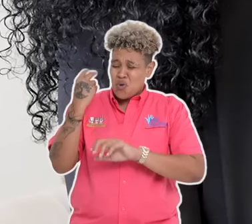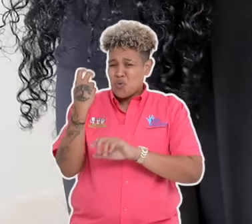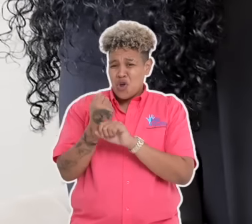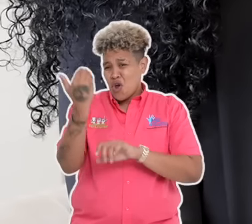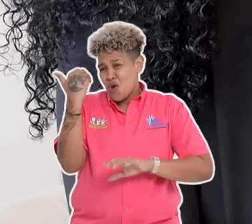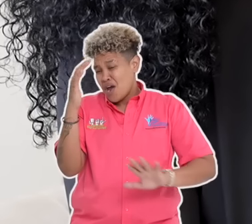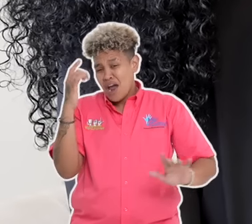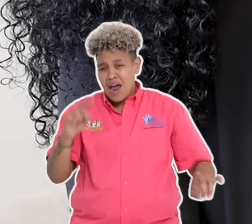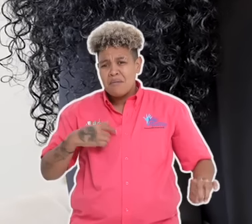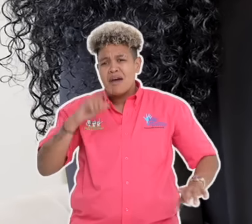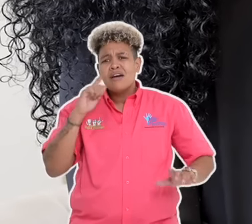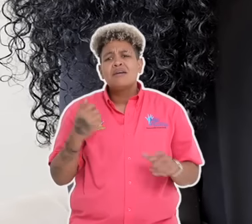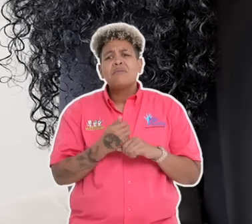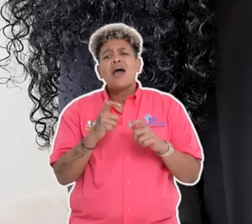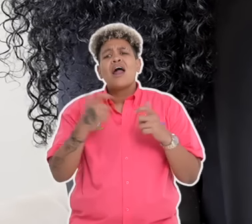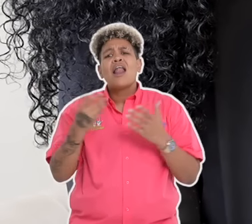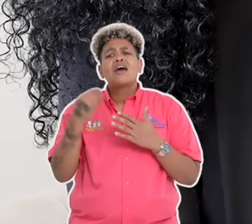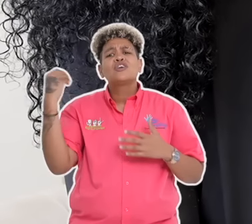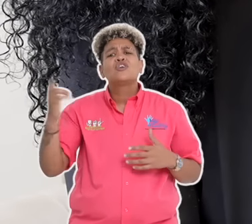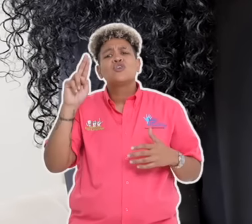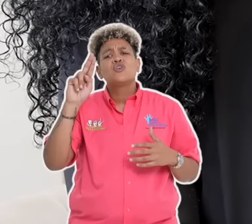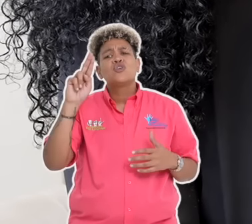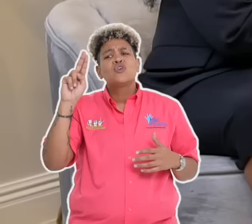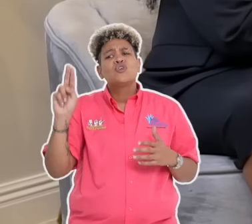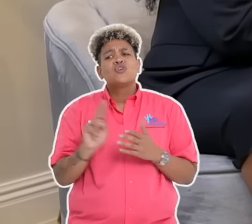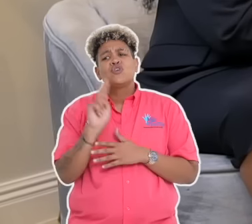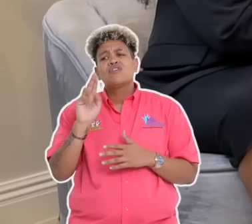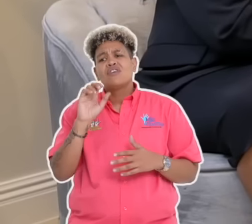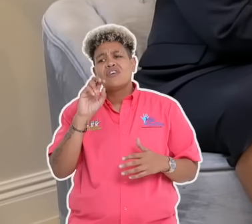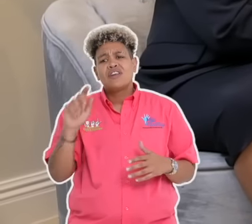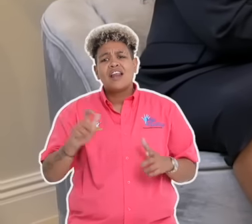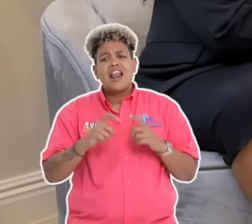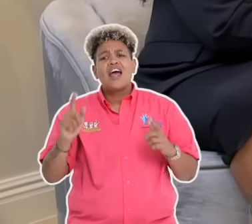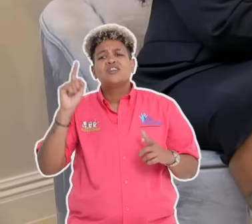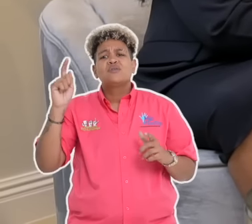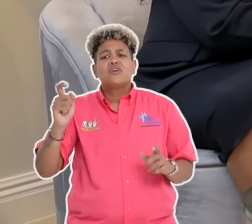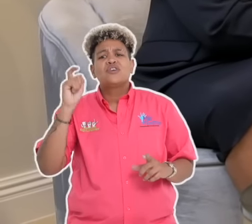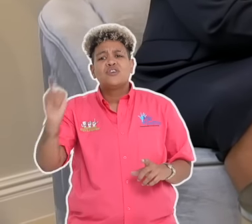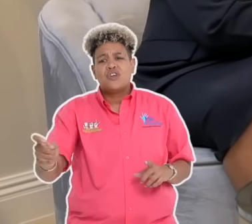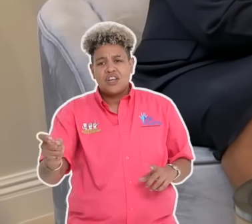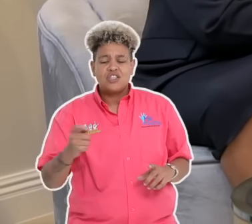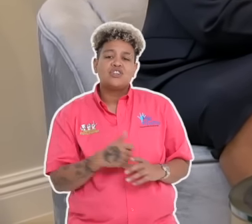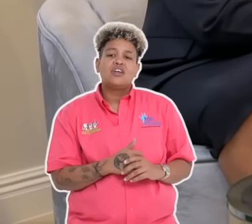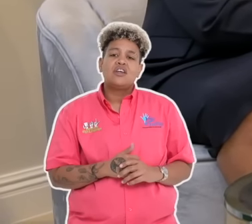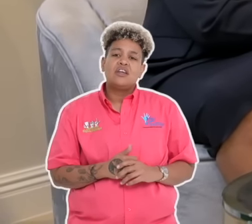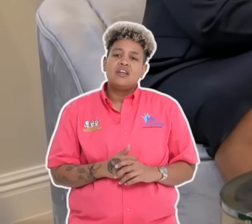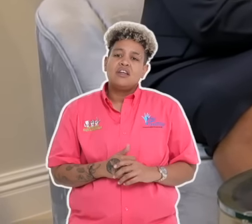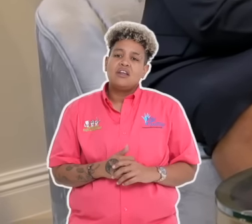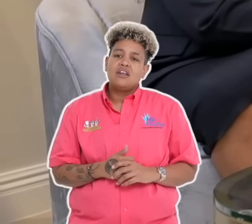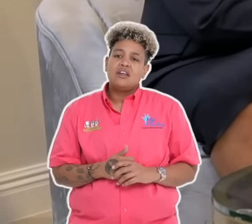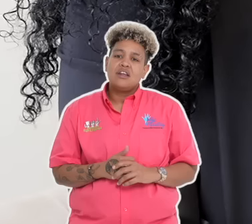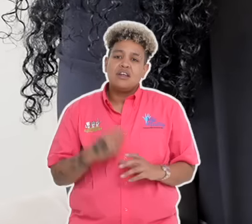ago, 2 years ago, and I made a large donation to the university. The largest. Single donation, yes. The largest single